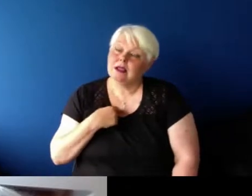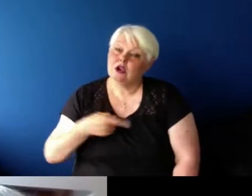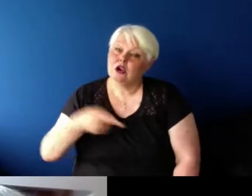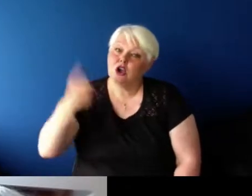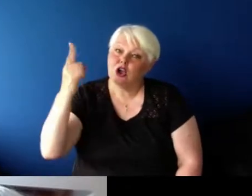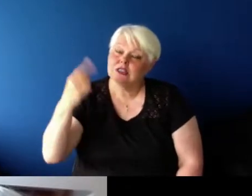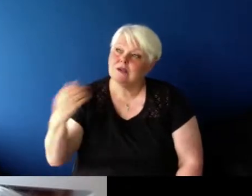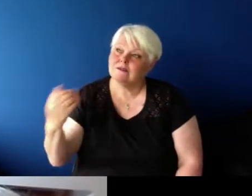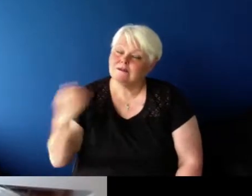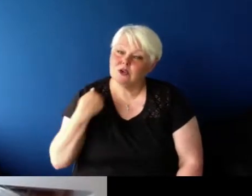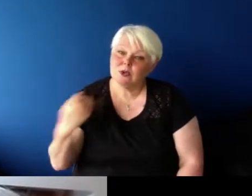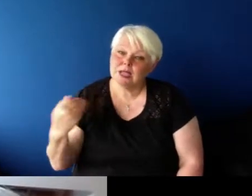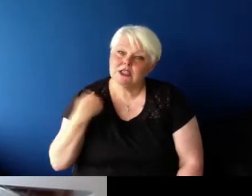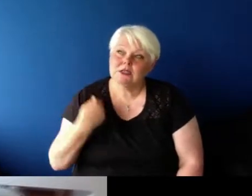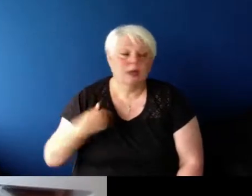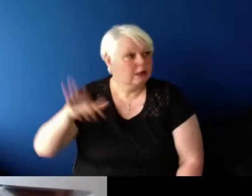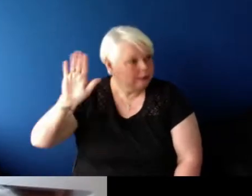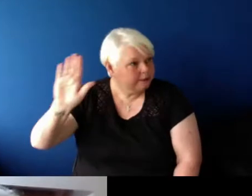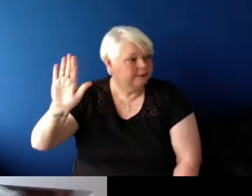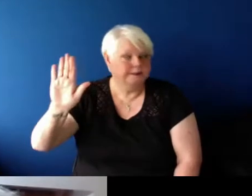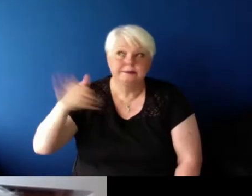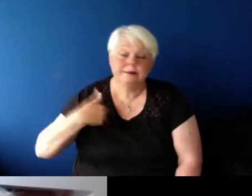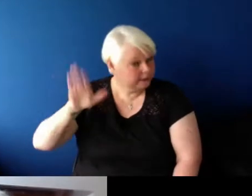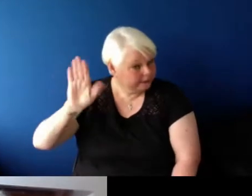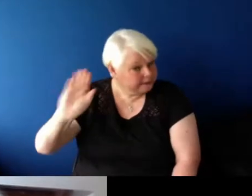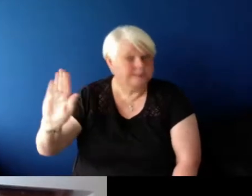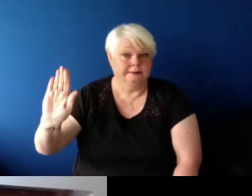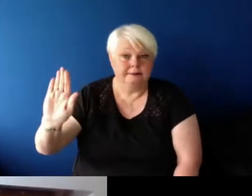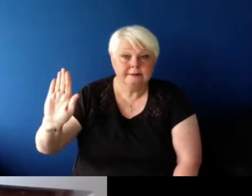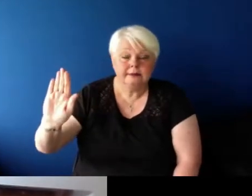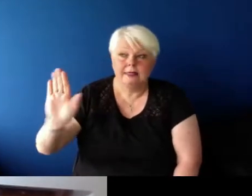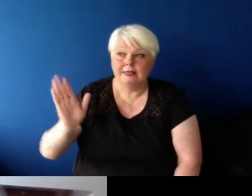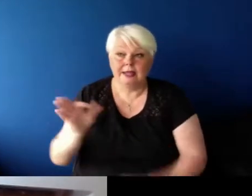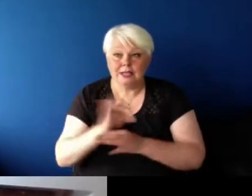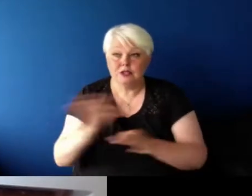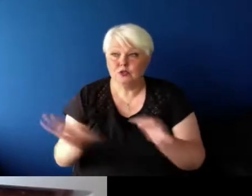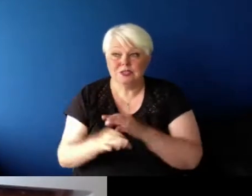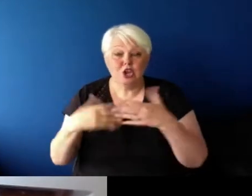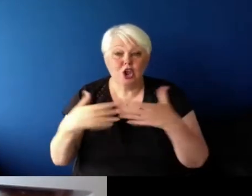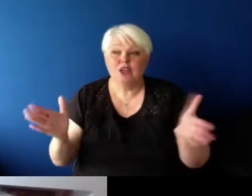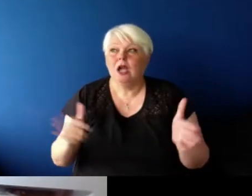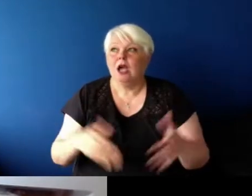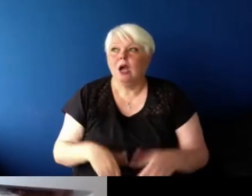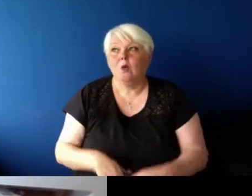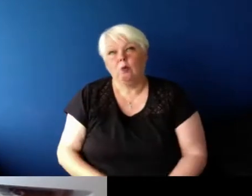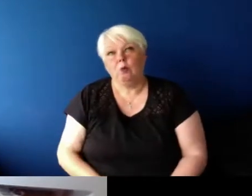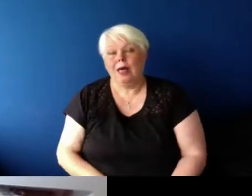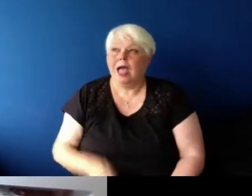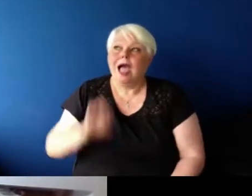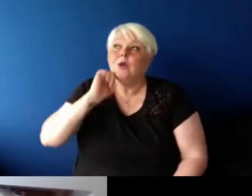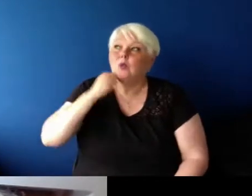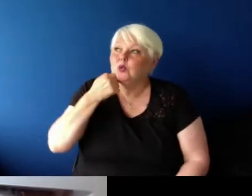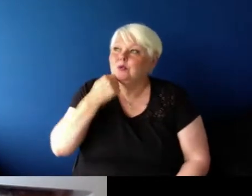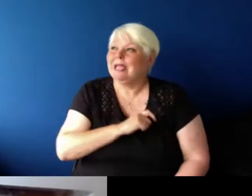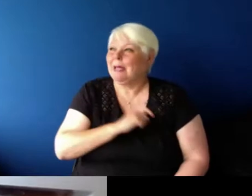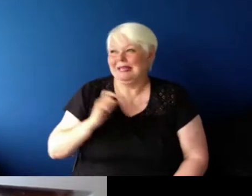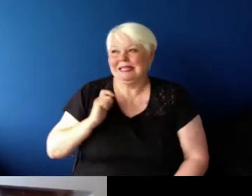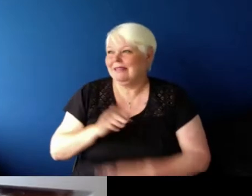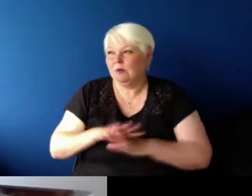when I ran out of excuses. You know, and I, the last excuse I had was, well, I would become a minister if I wasn't a woman. You